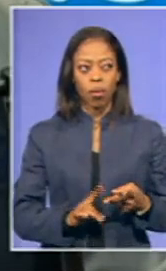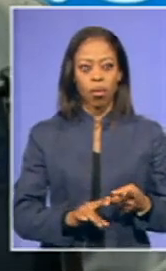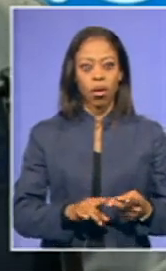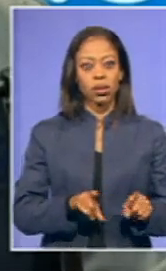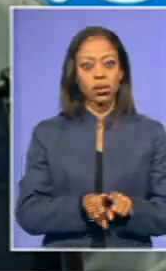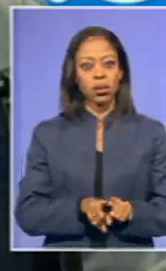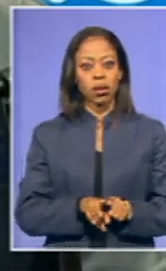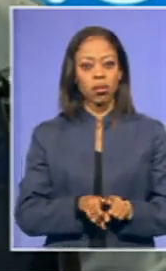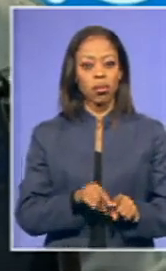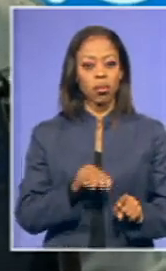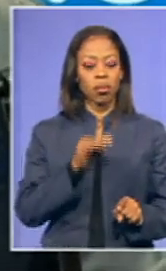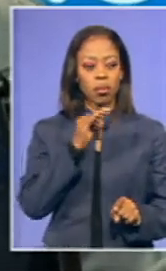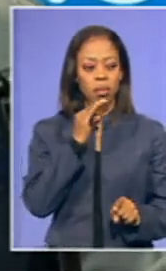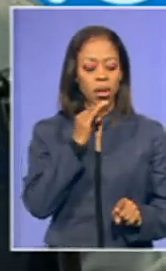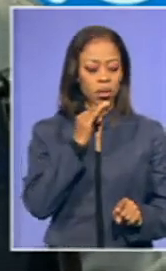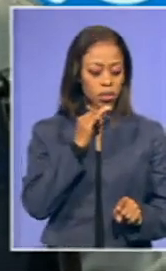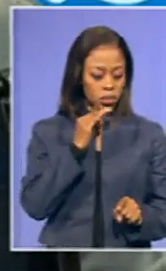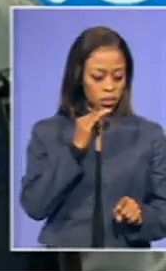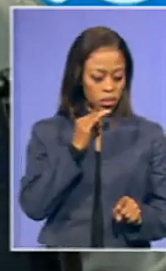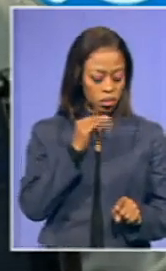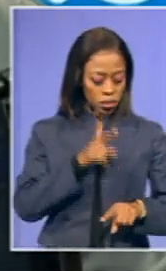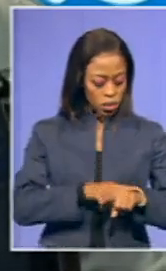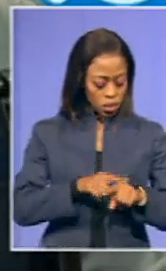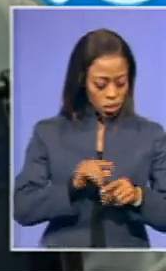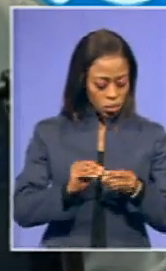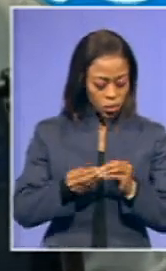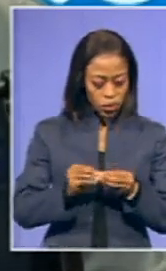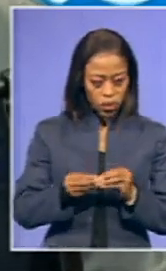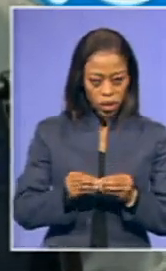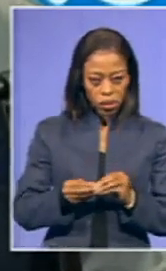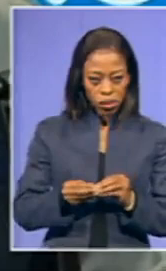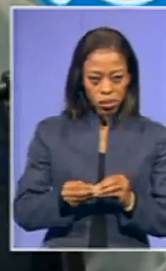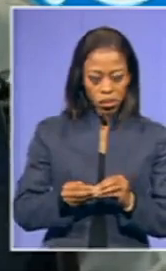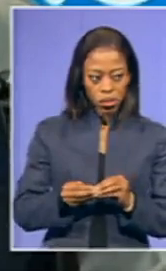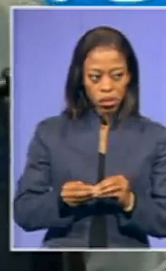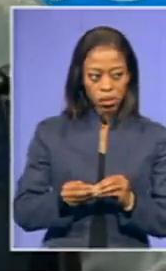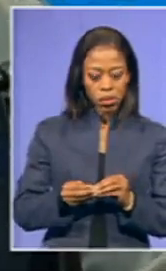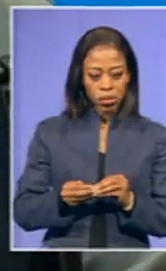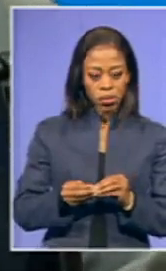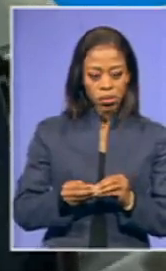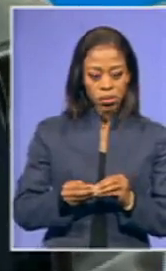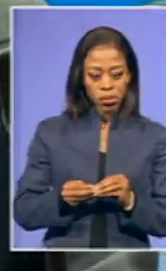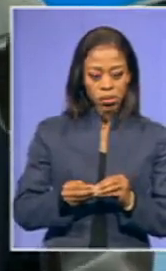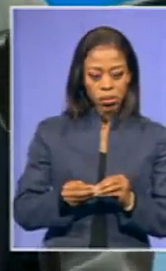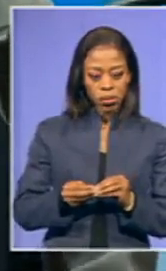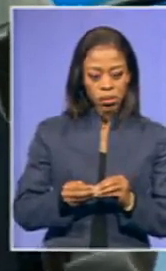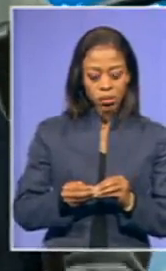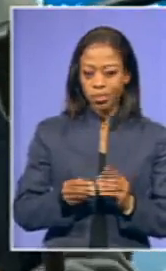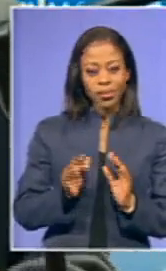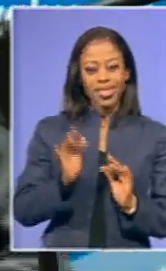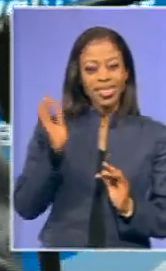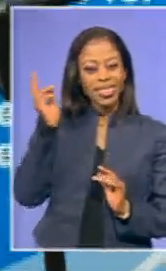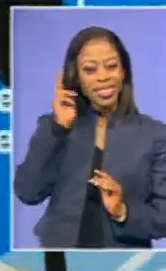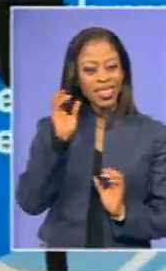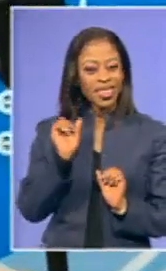the contractors are going to be doing to replacing the pipes, just that sort of stuff from the engineering point of view. Okay, thanks. Okay,